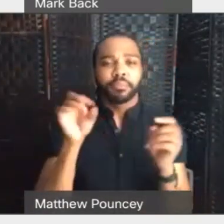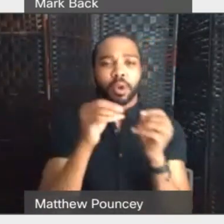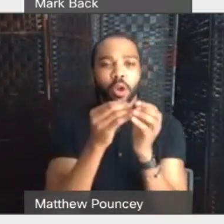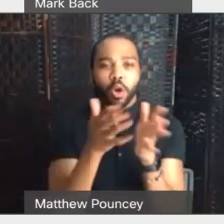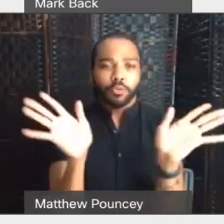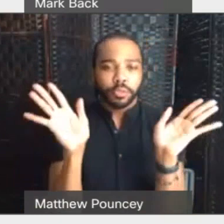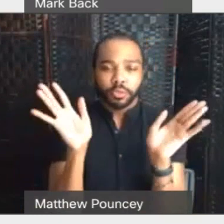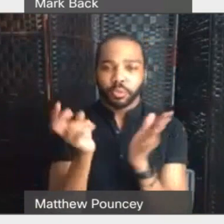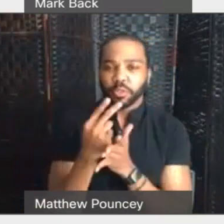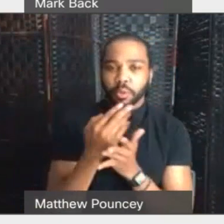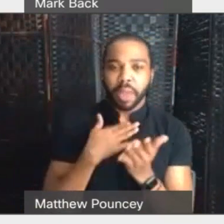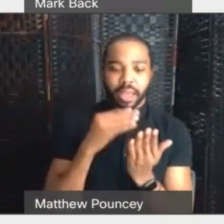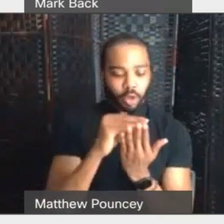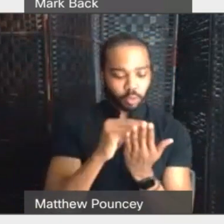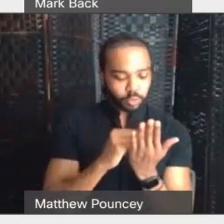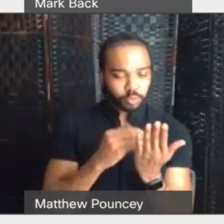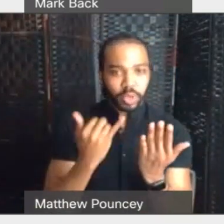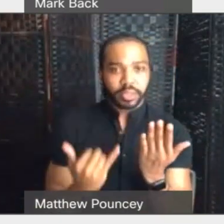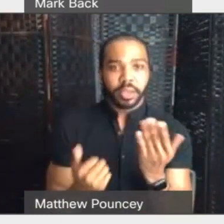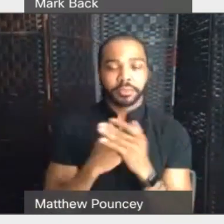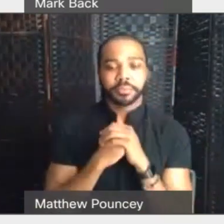just reviewing my notes right now.